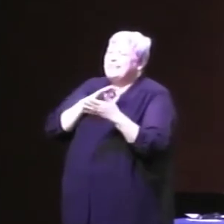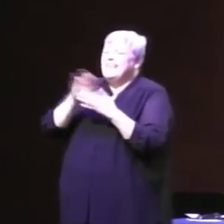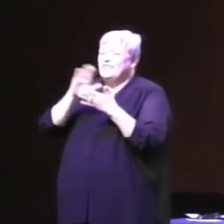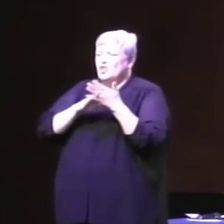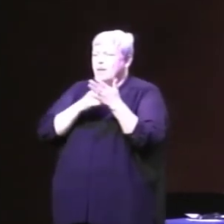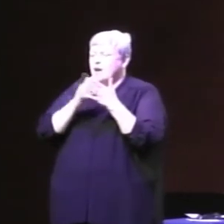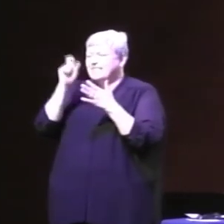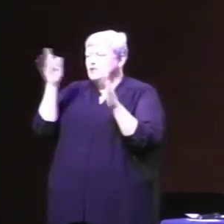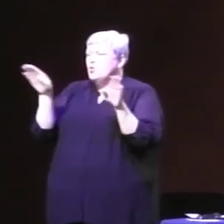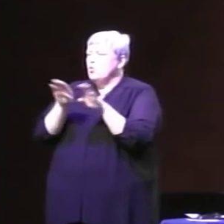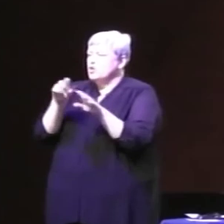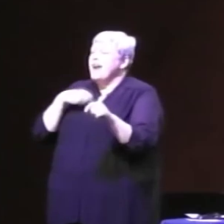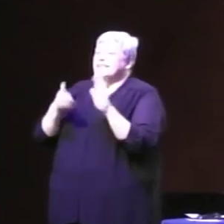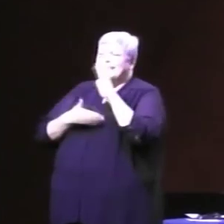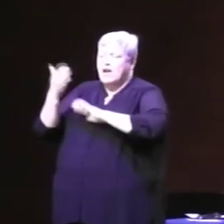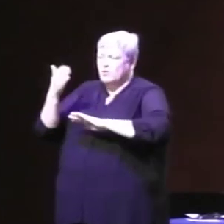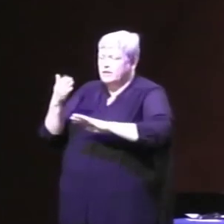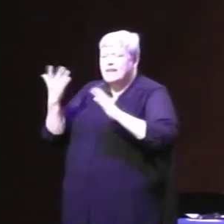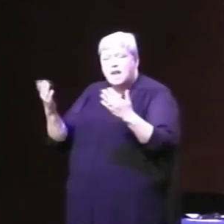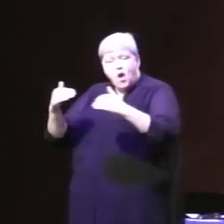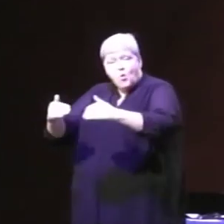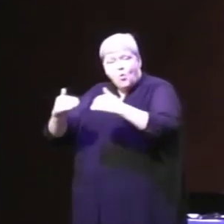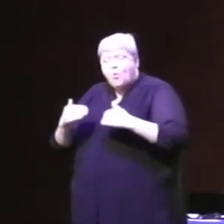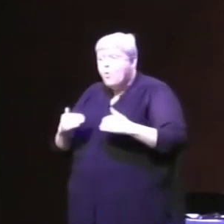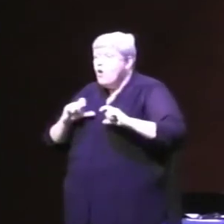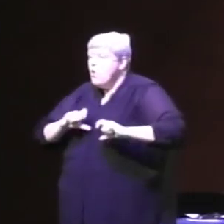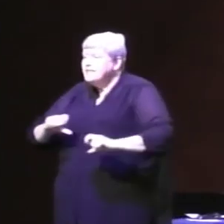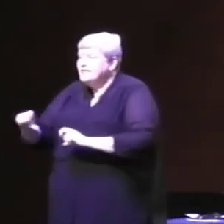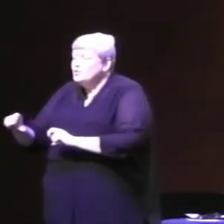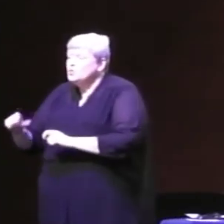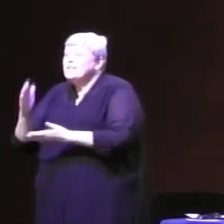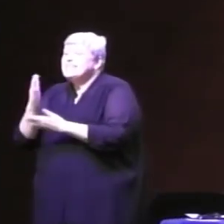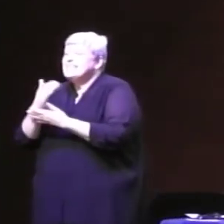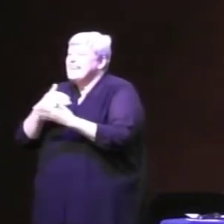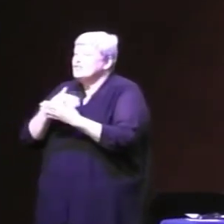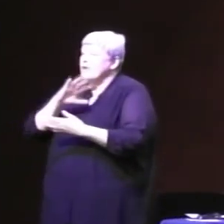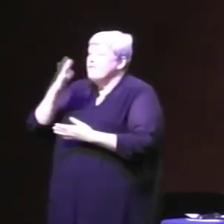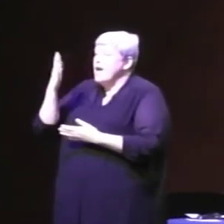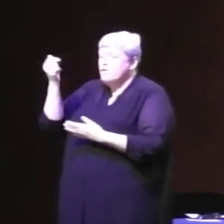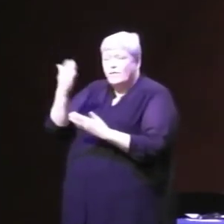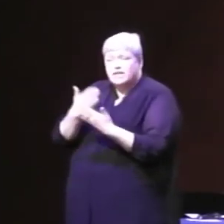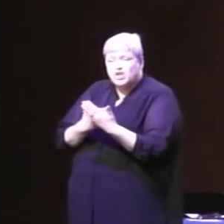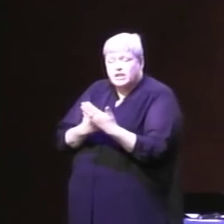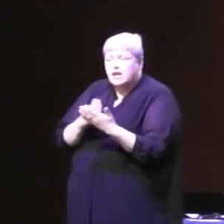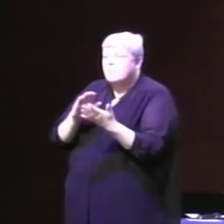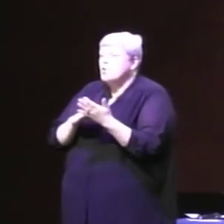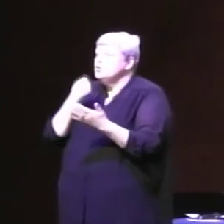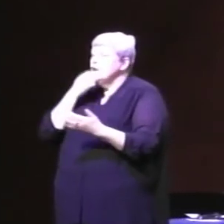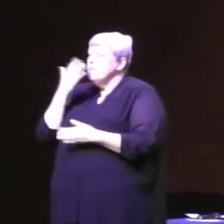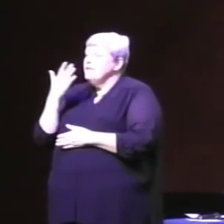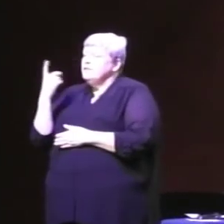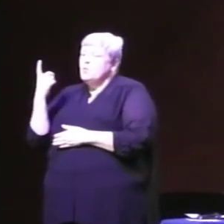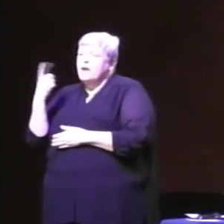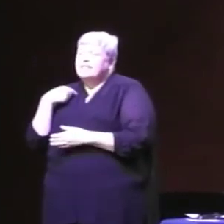carried. We'll now continue with motions on public services, section 5 of the agenda. Motion 51,